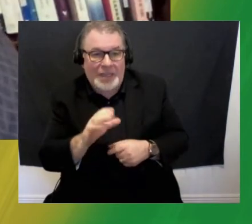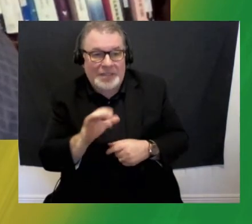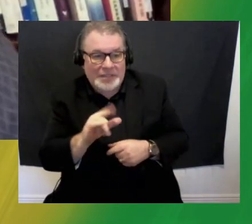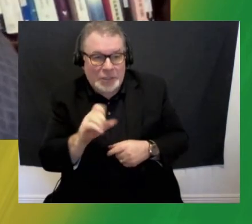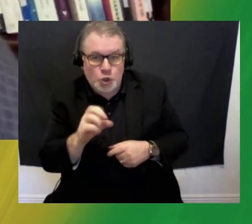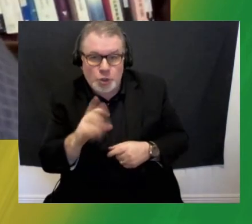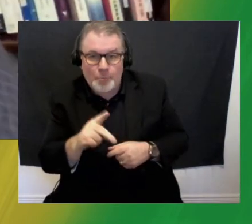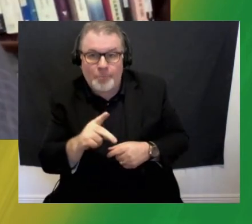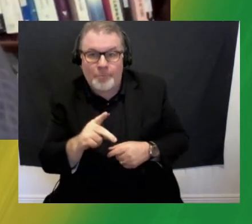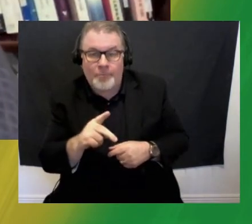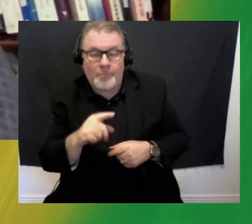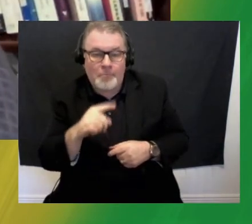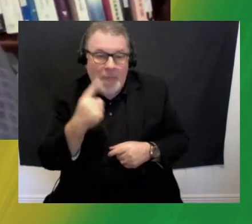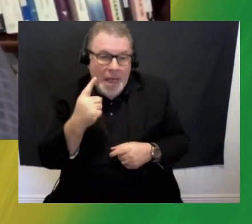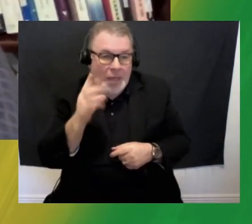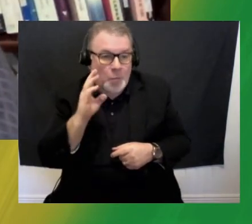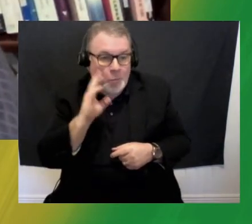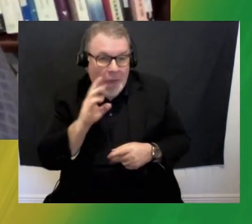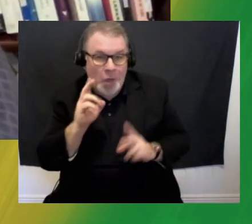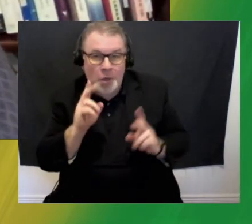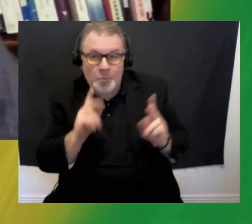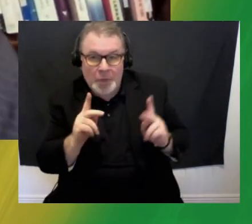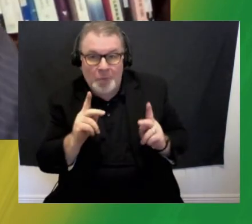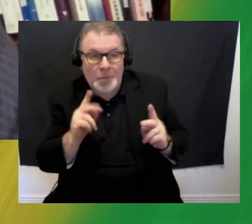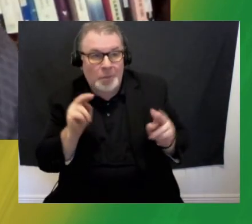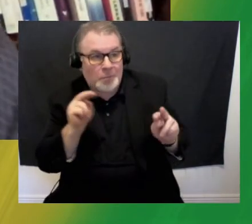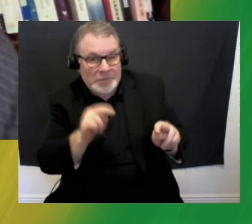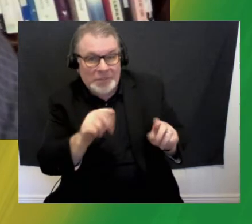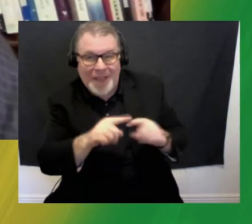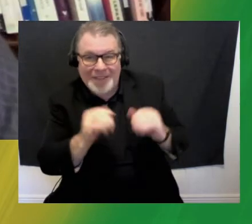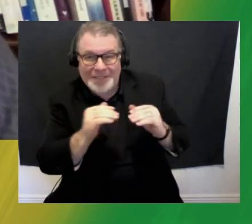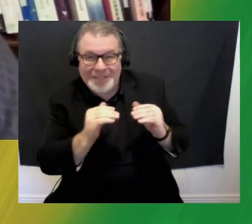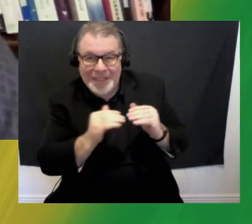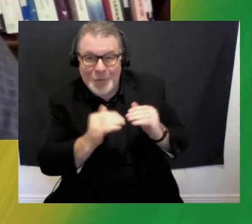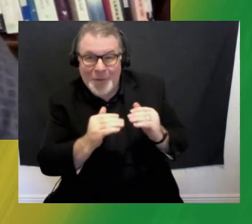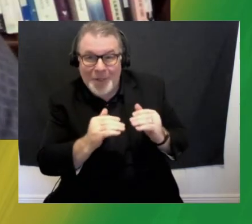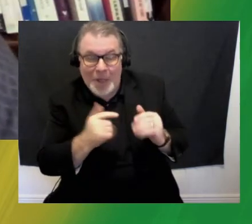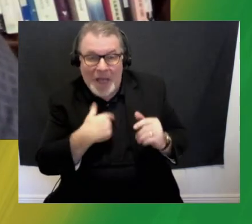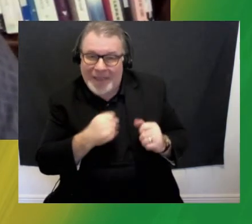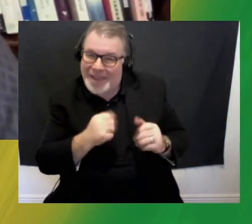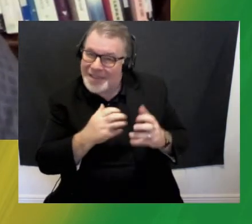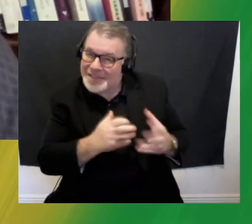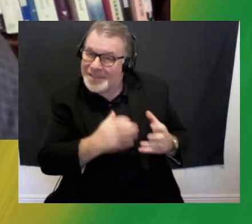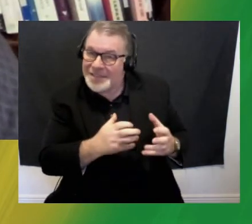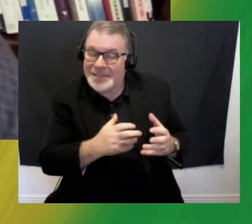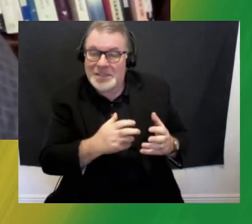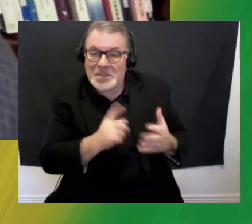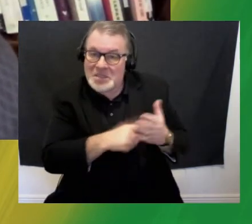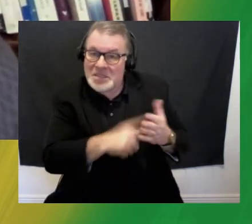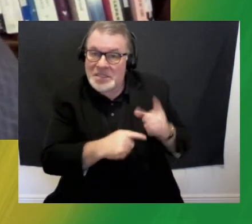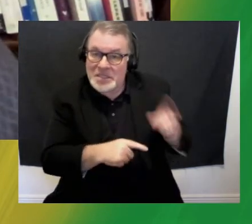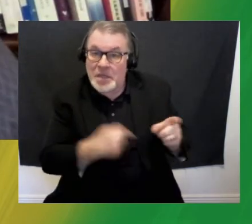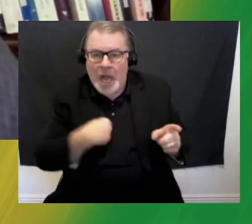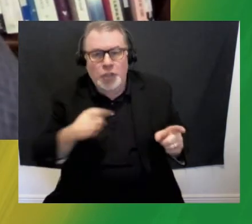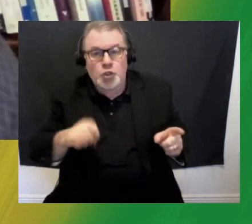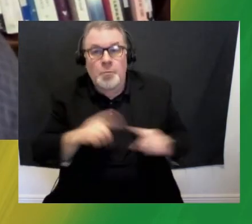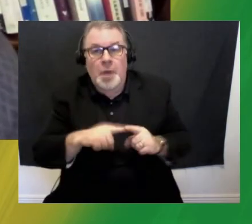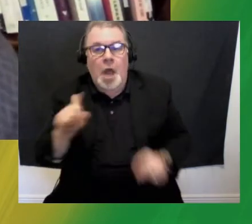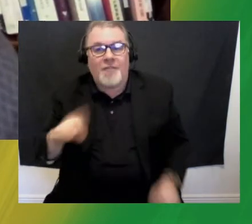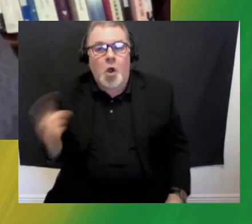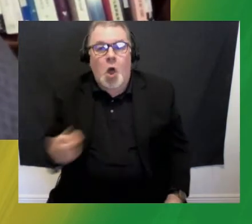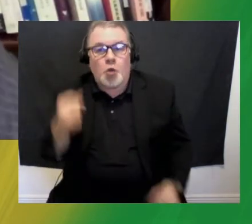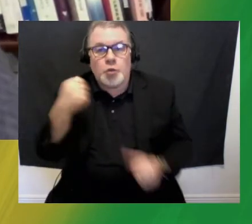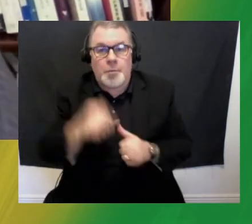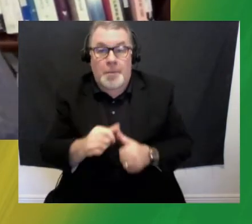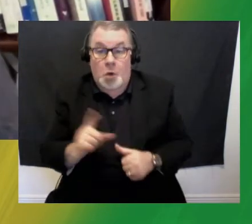of Black and brown peoples and seeing them as equals. I can get on them for that. And, I should. But I got to always remember that, where